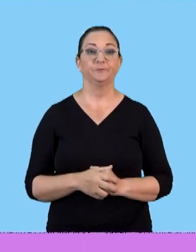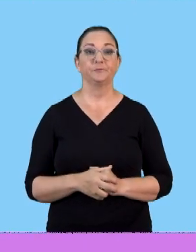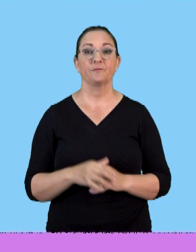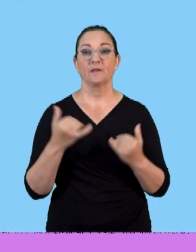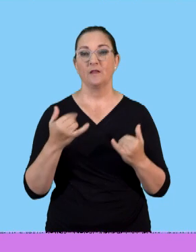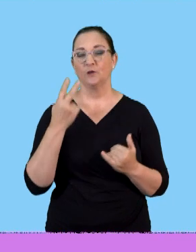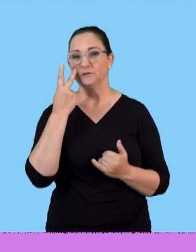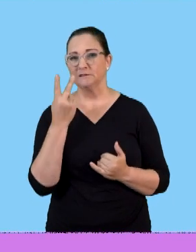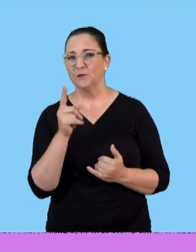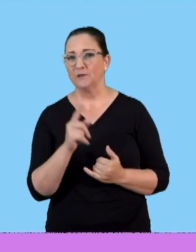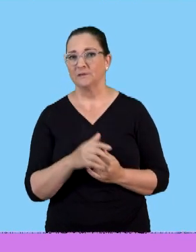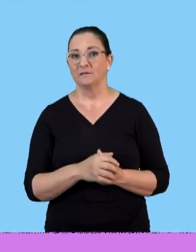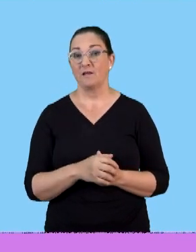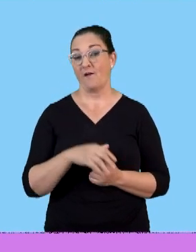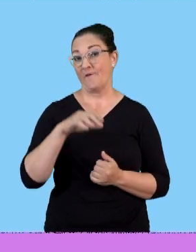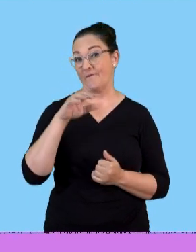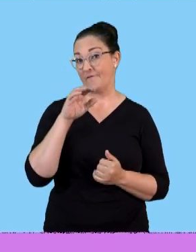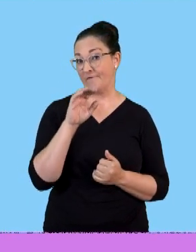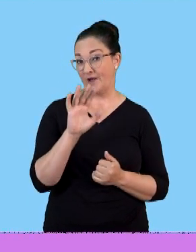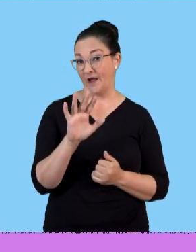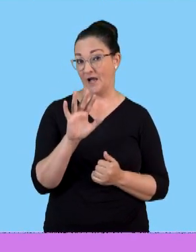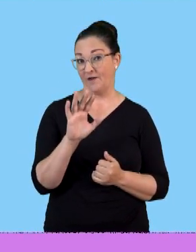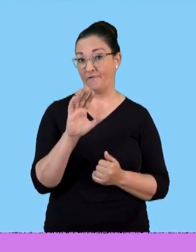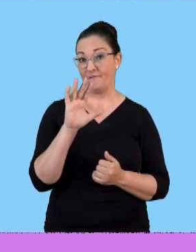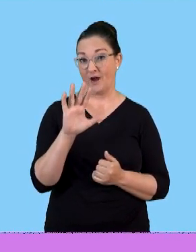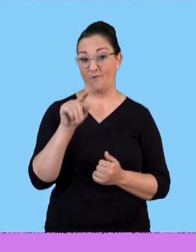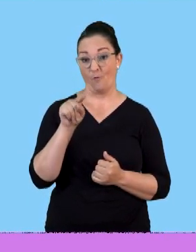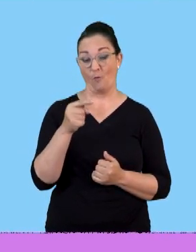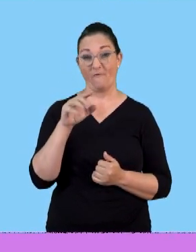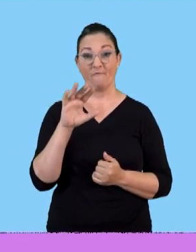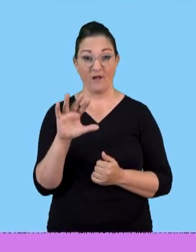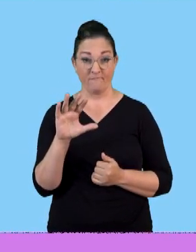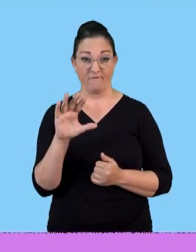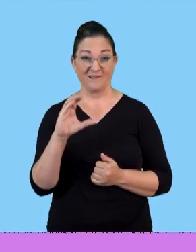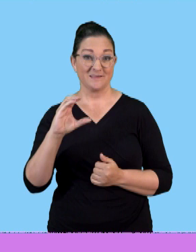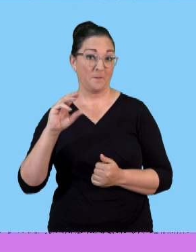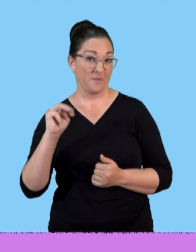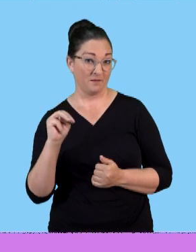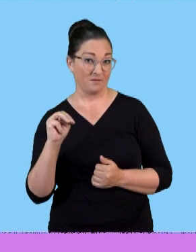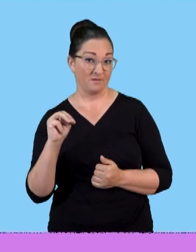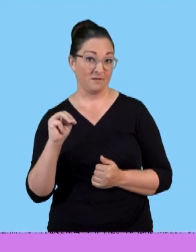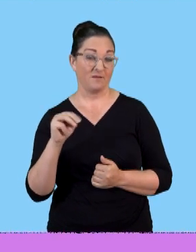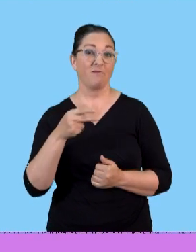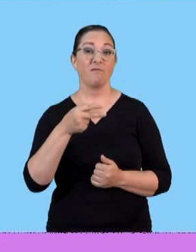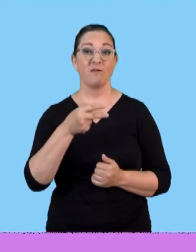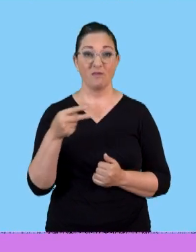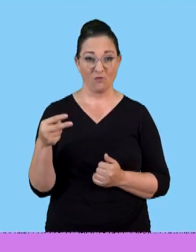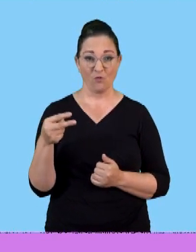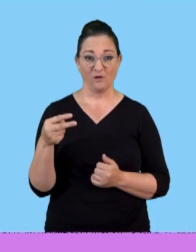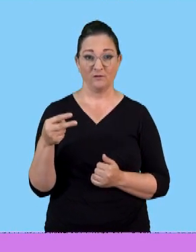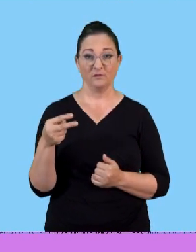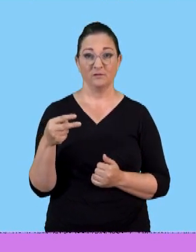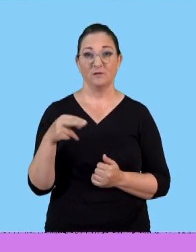quickly relate these two. By saying 5, we are saying 5,5 centimeters